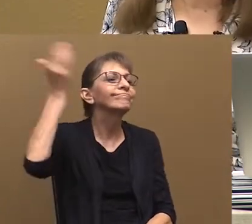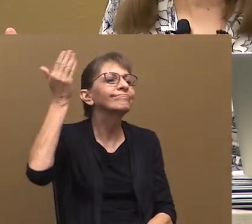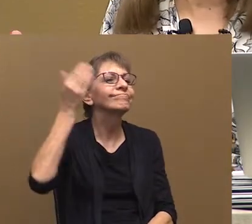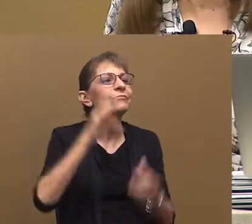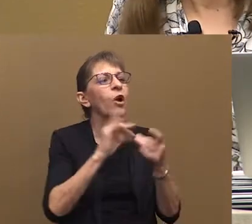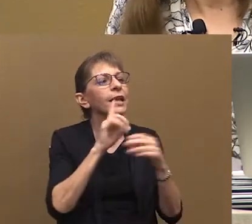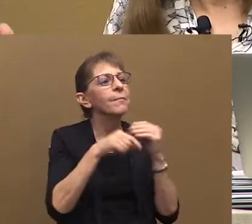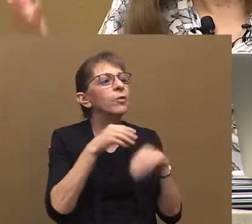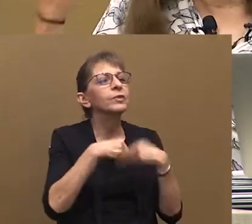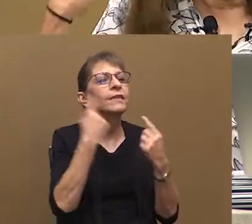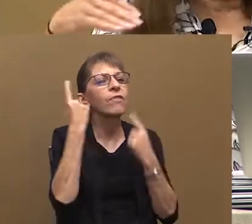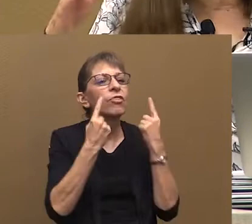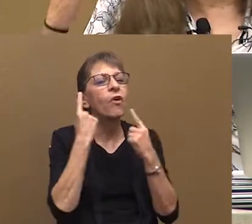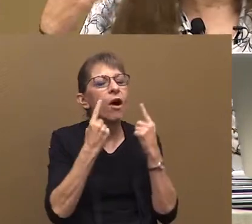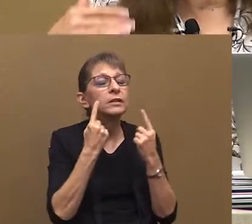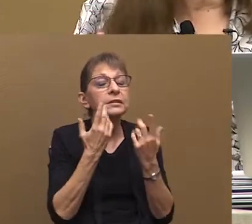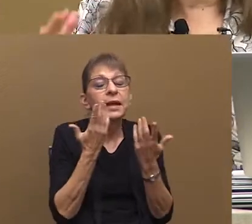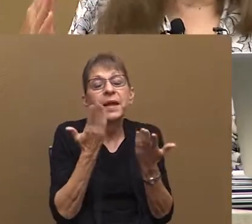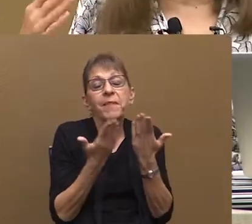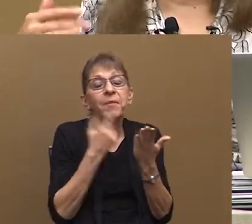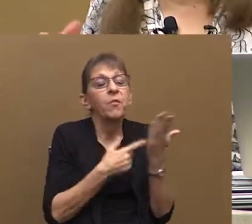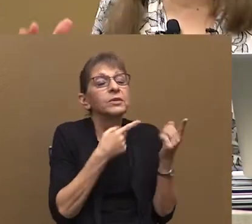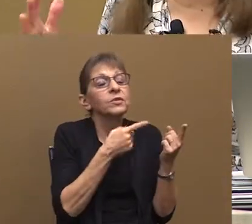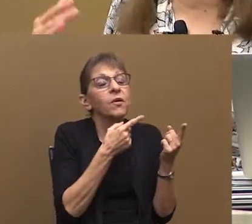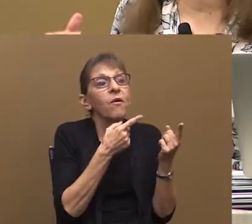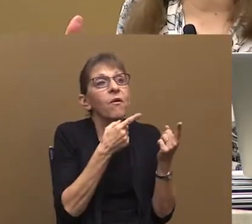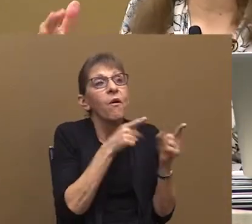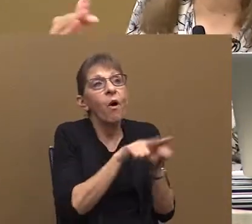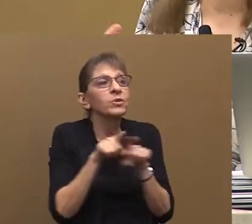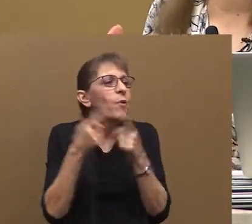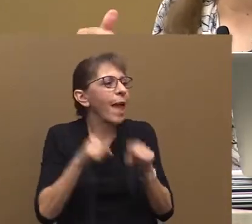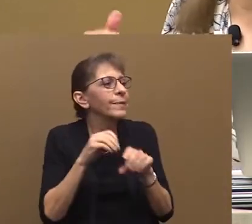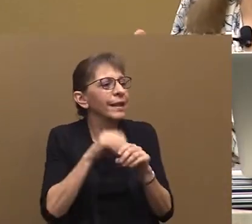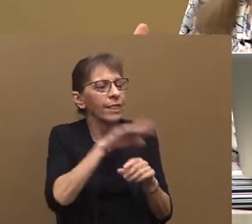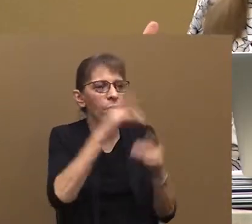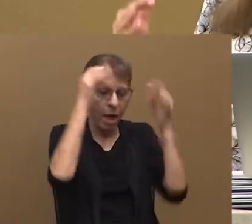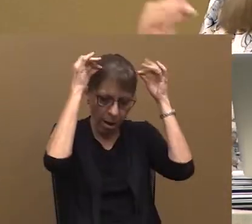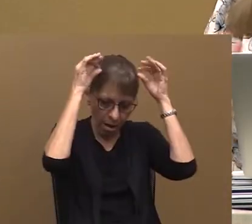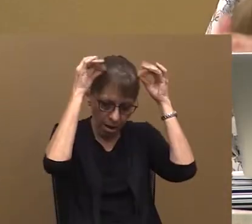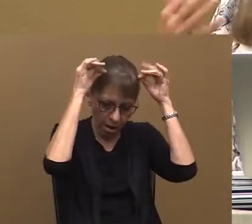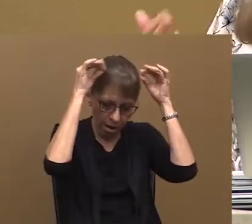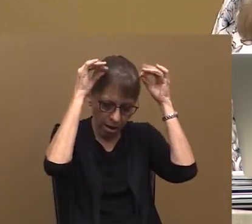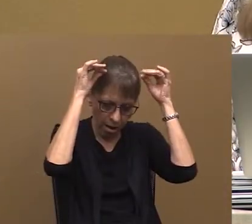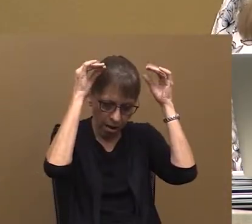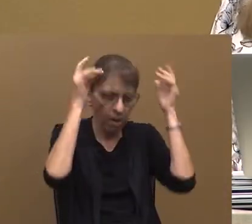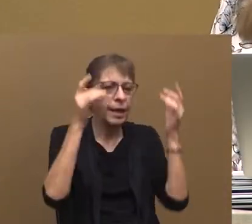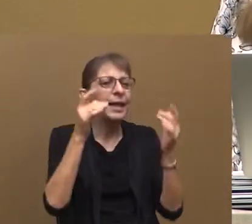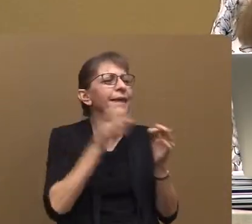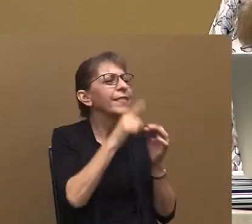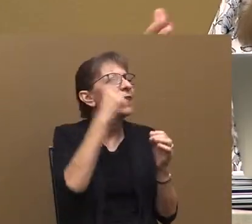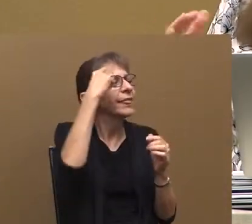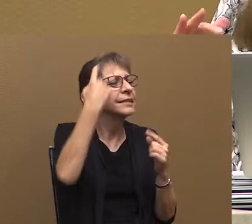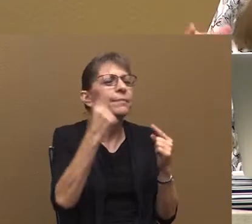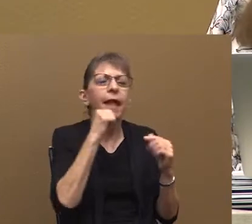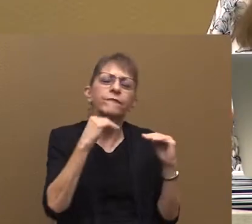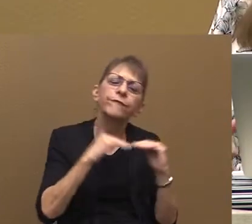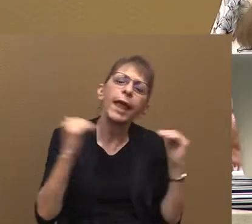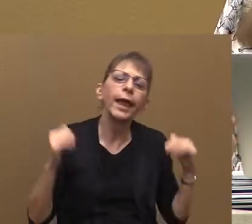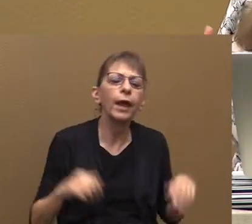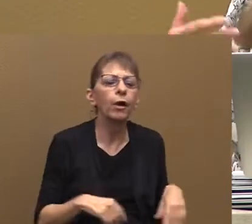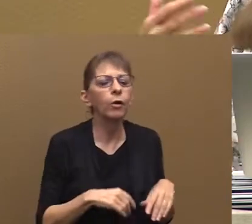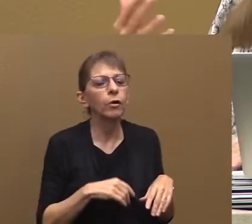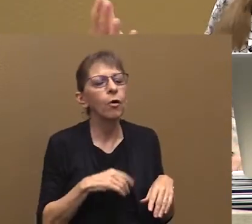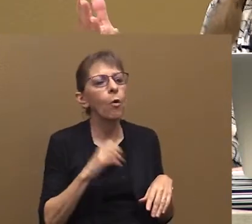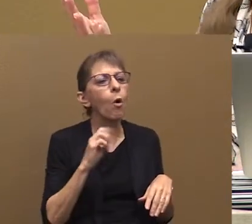thoughts about what also might be going through kids' heads when they're thinking something is not fair, or the